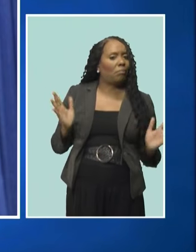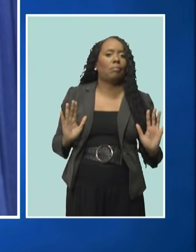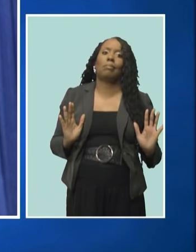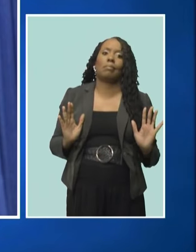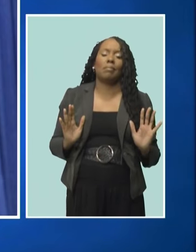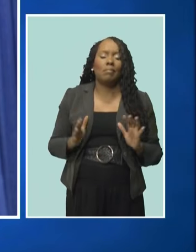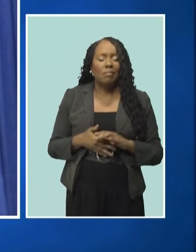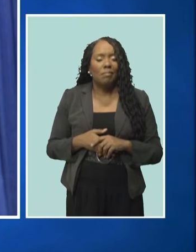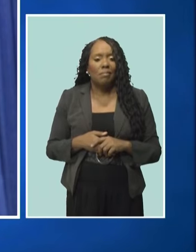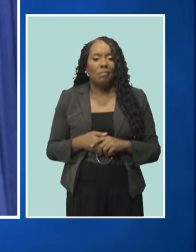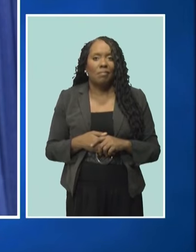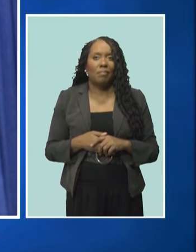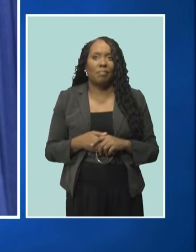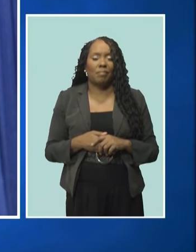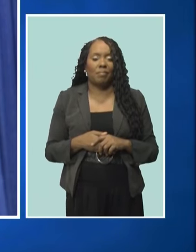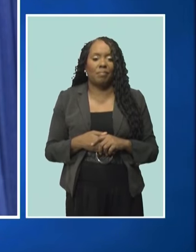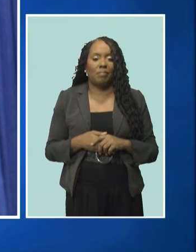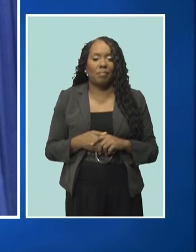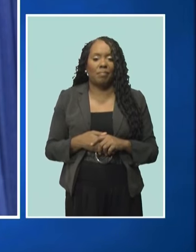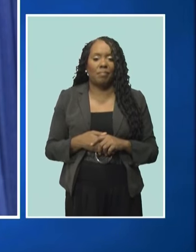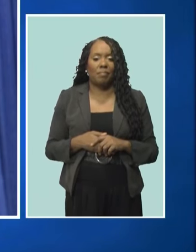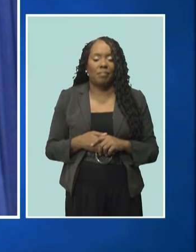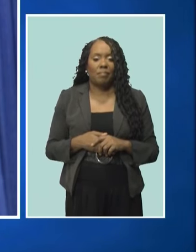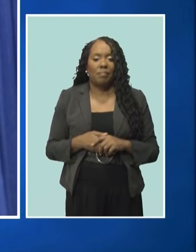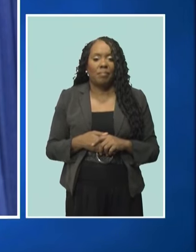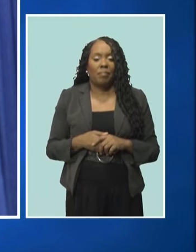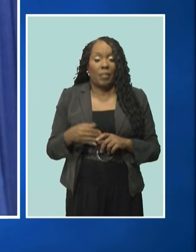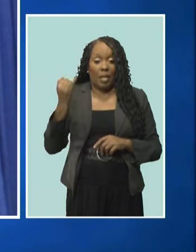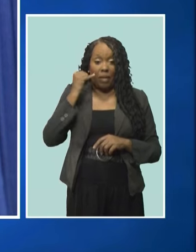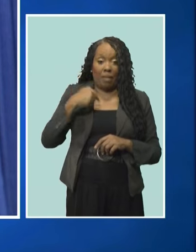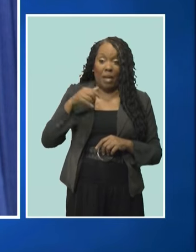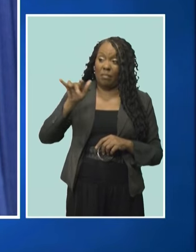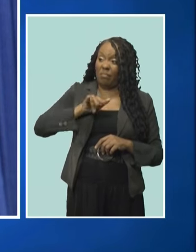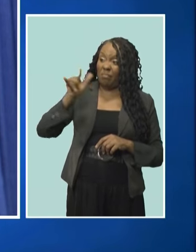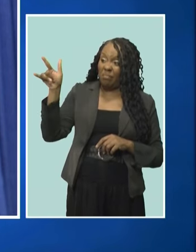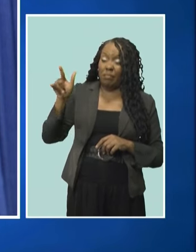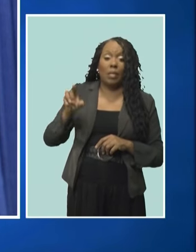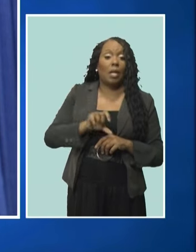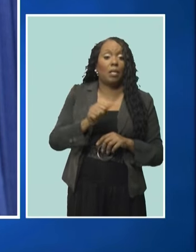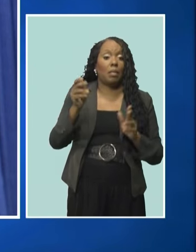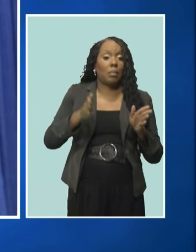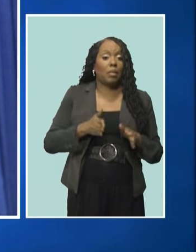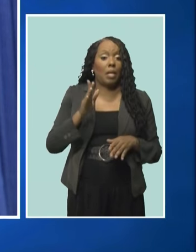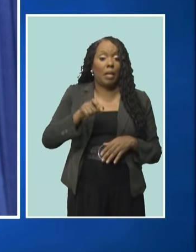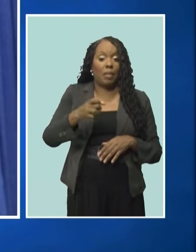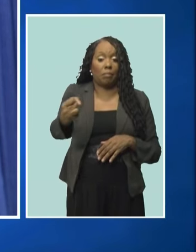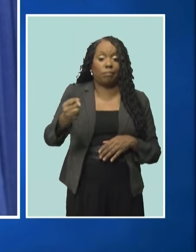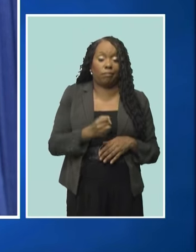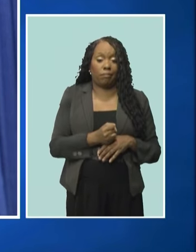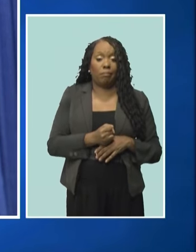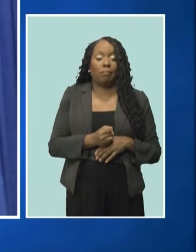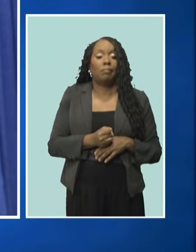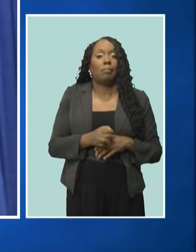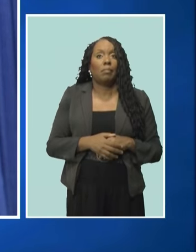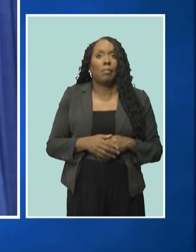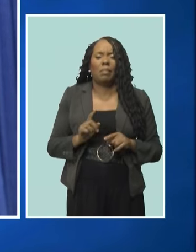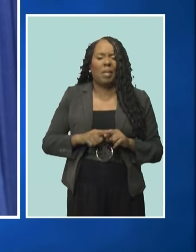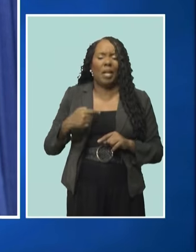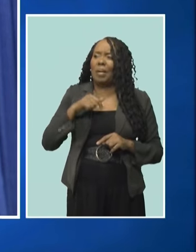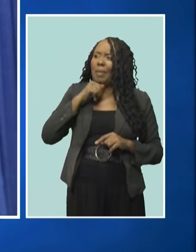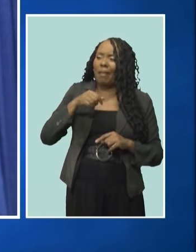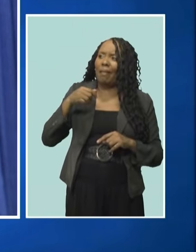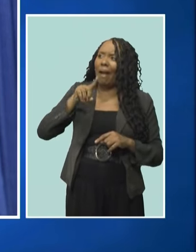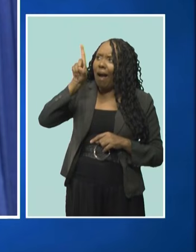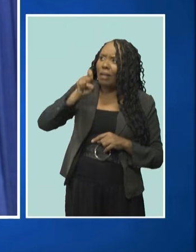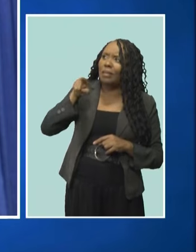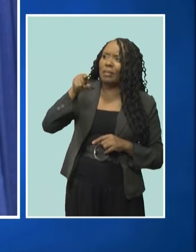implications. There will be a need to have someone in office whilst I'm away. But I am not seeking cabinet's